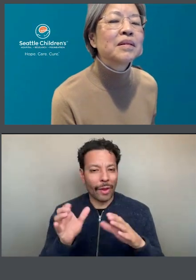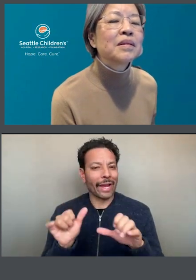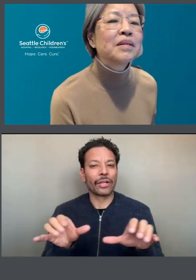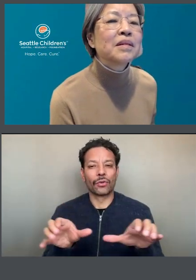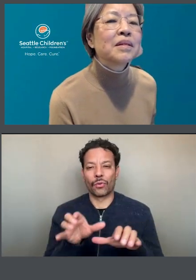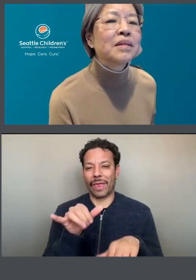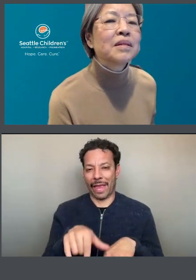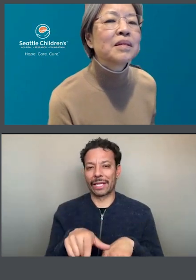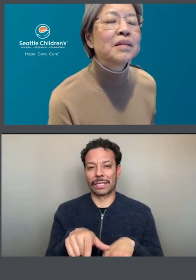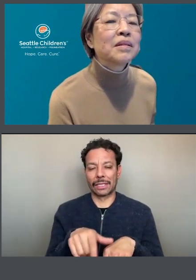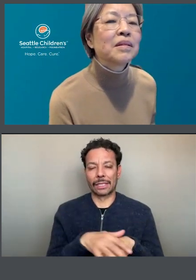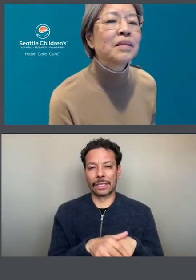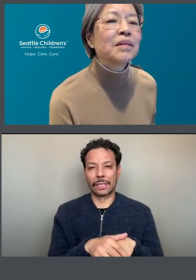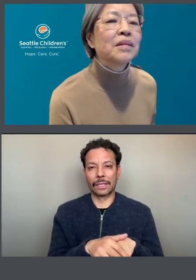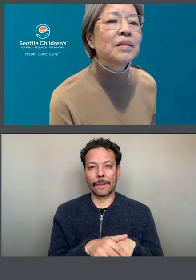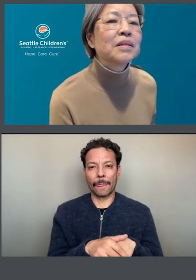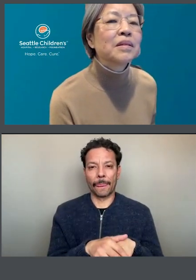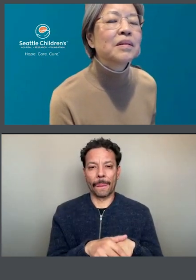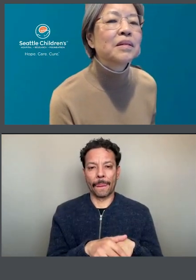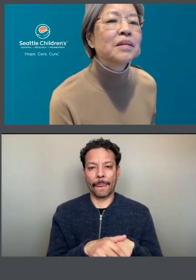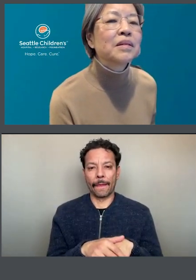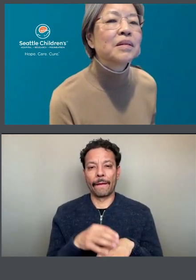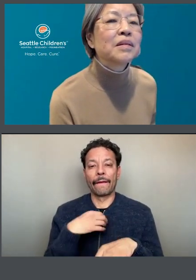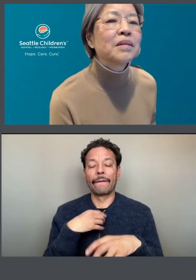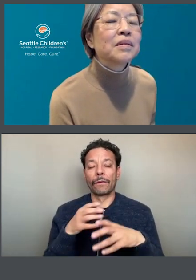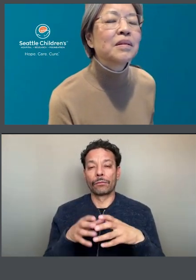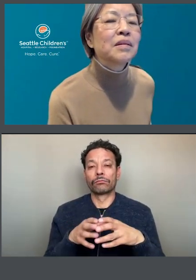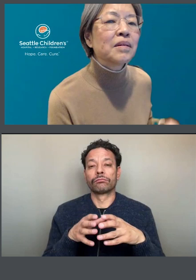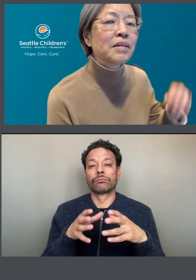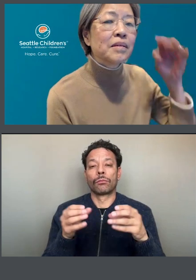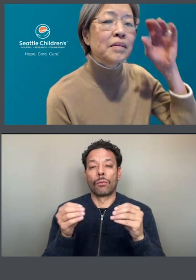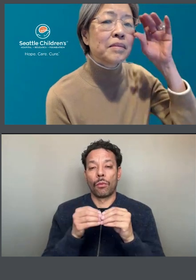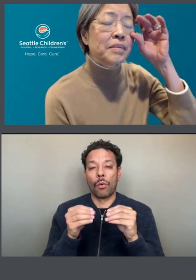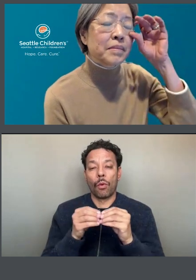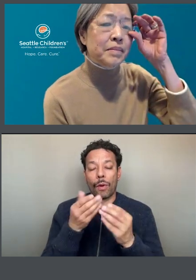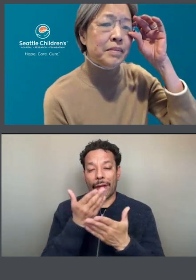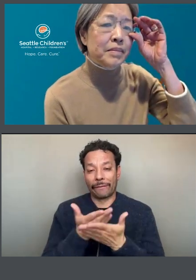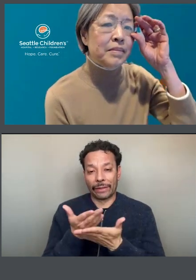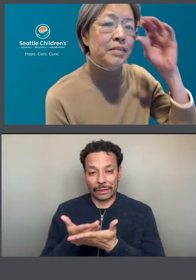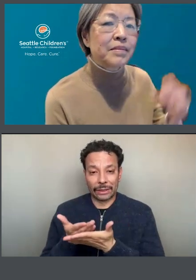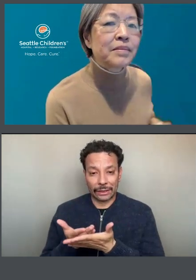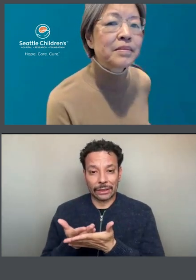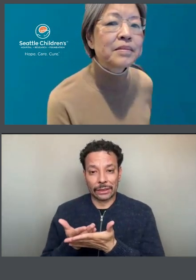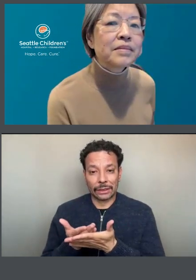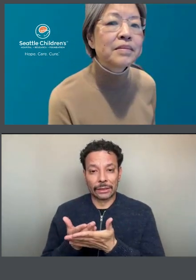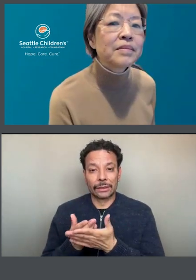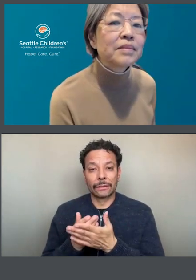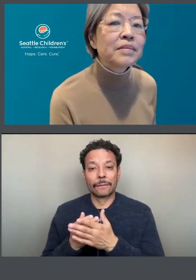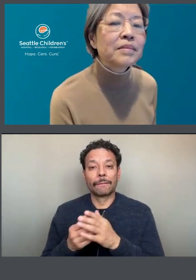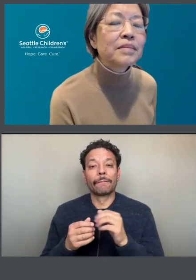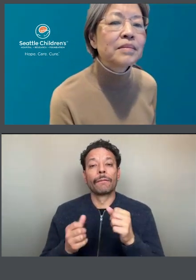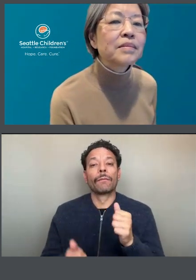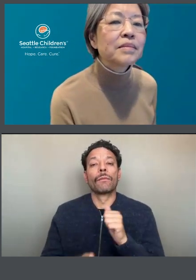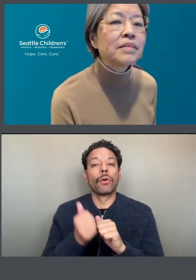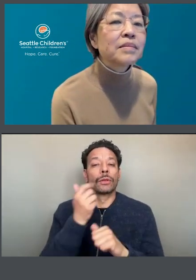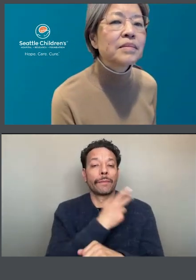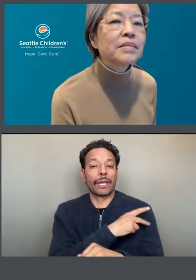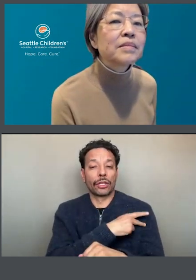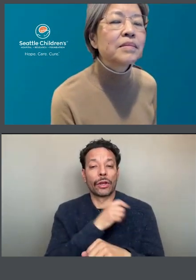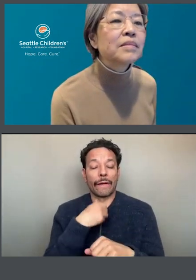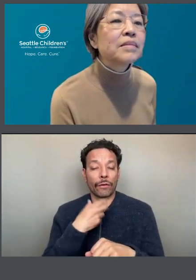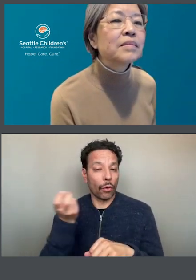that. And there is growing evidence that the majority of patients with a cochlear implant